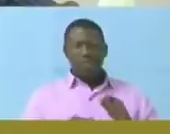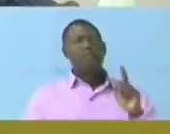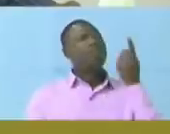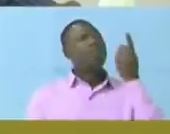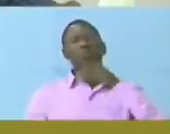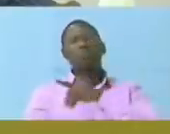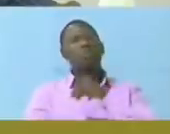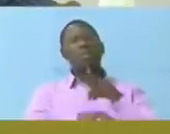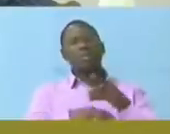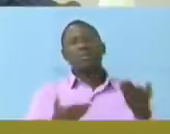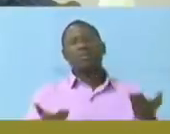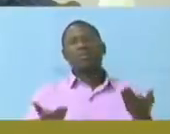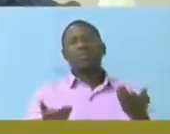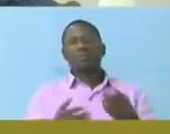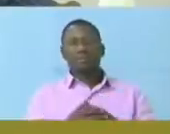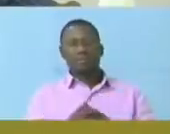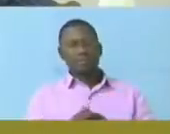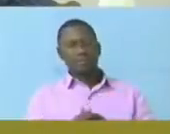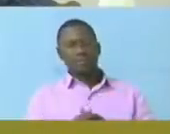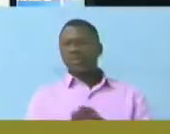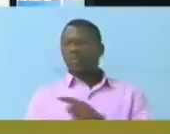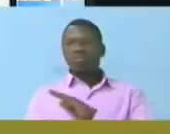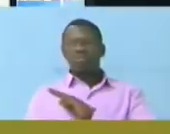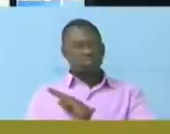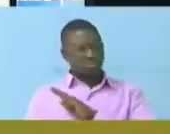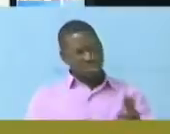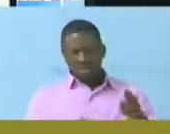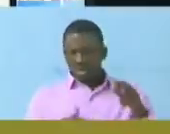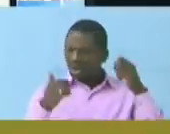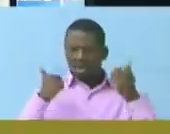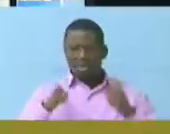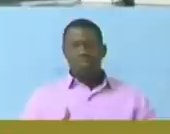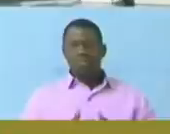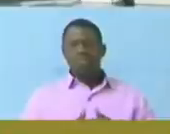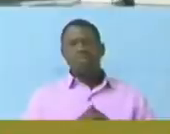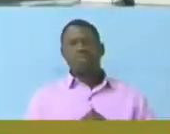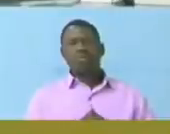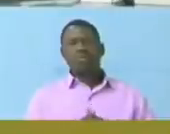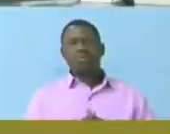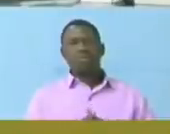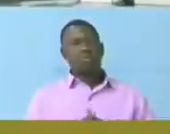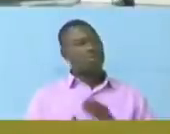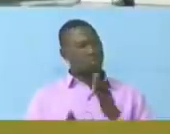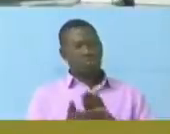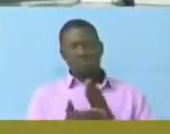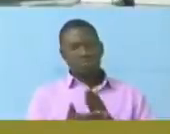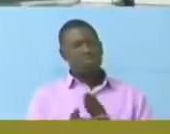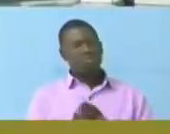the first place. Of course not.